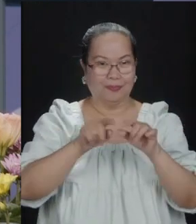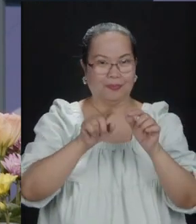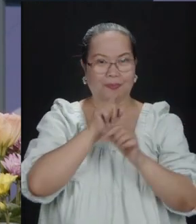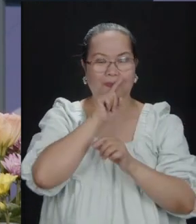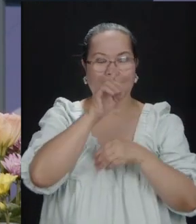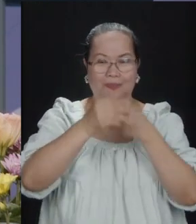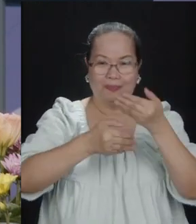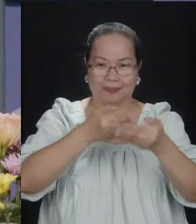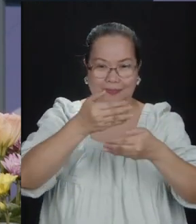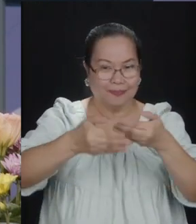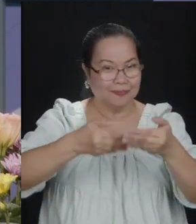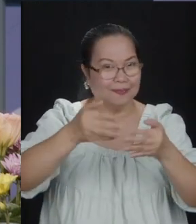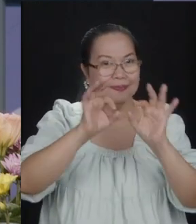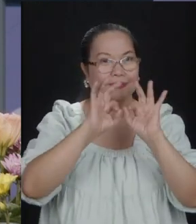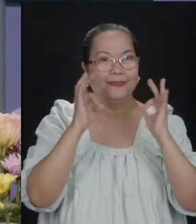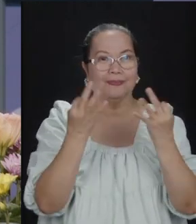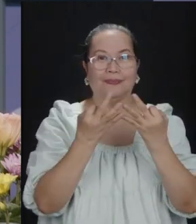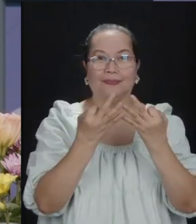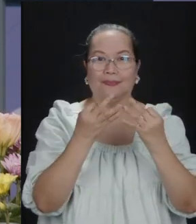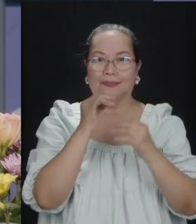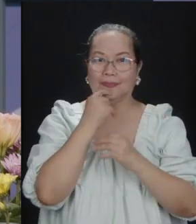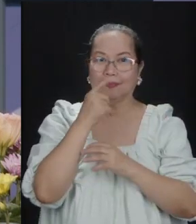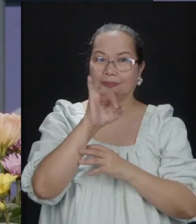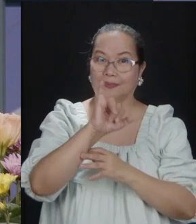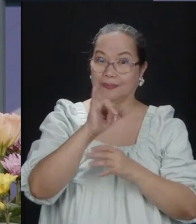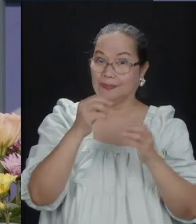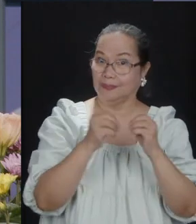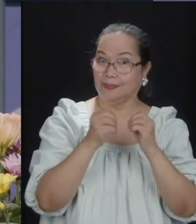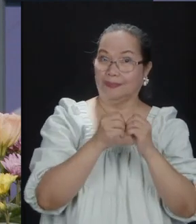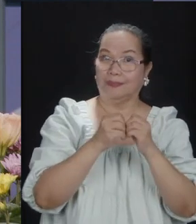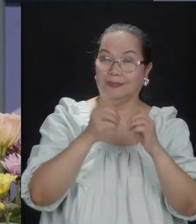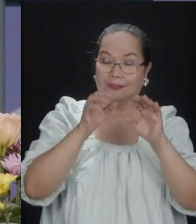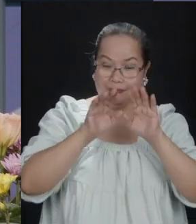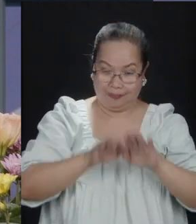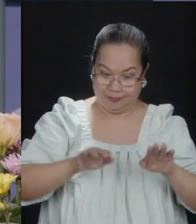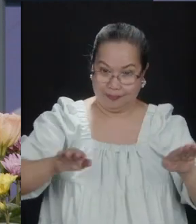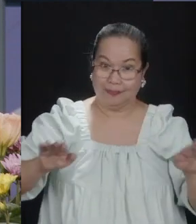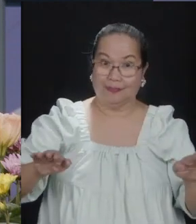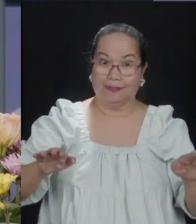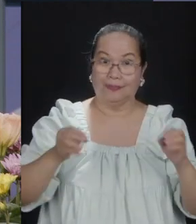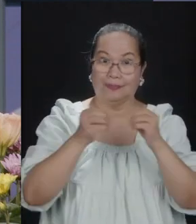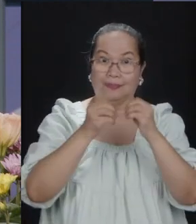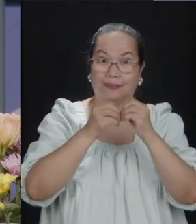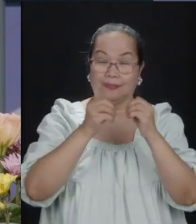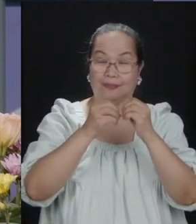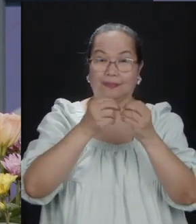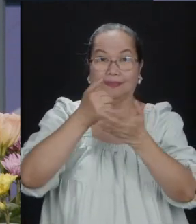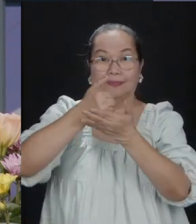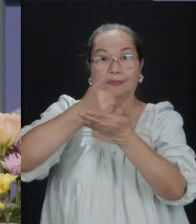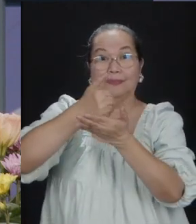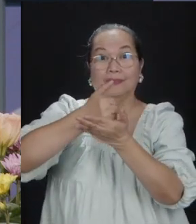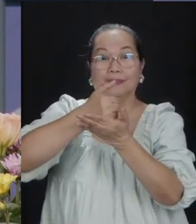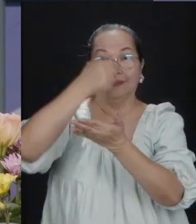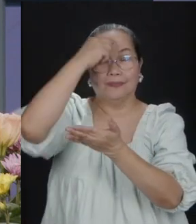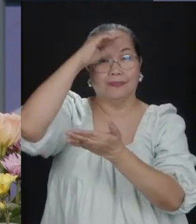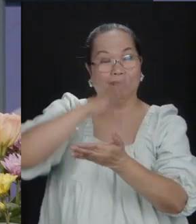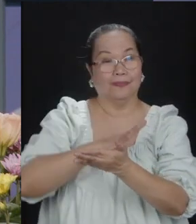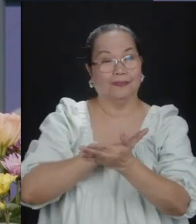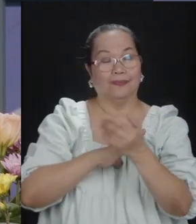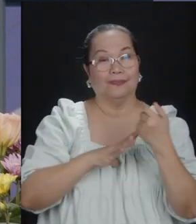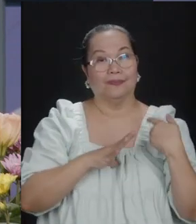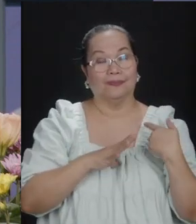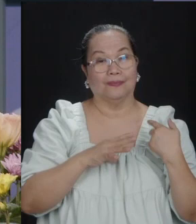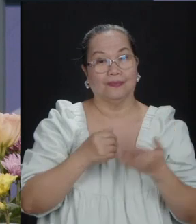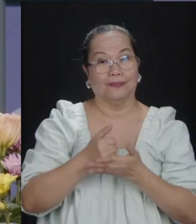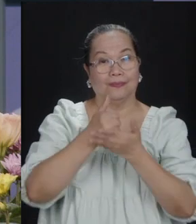ensure continuity of family line, and that the more offspring, the more help there is for the man. They're mostly